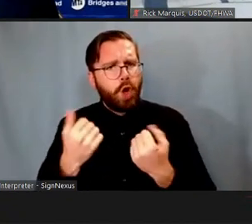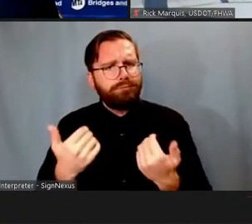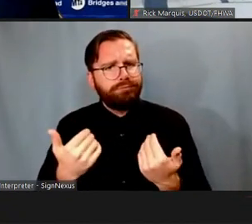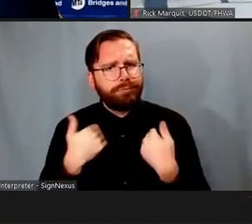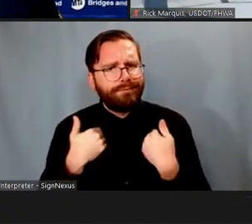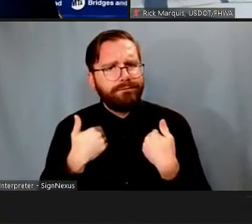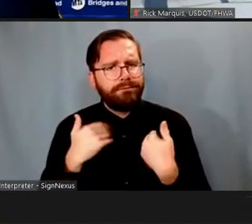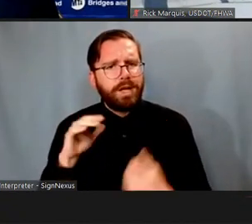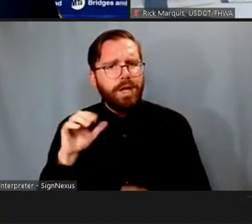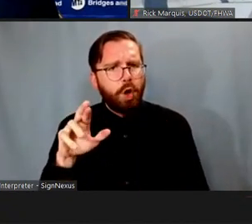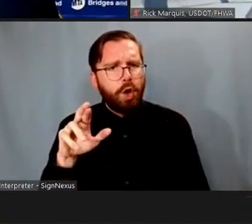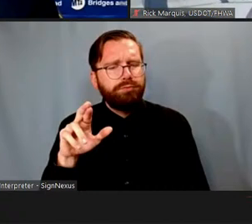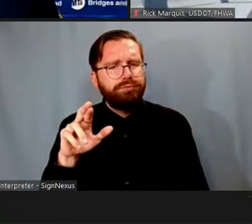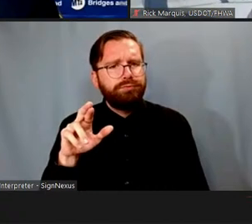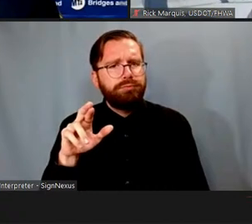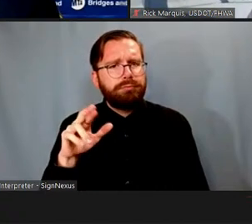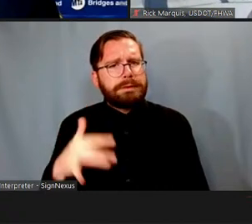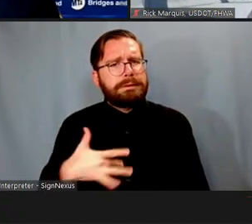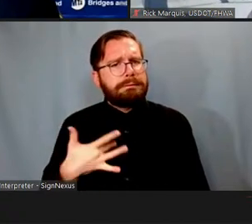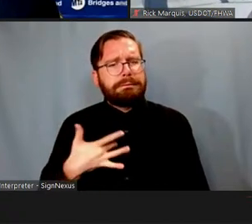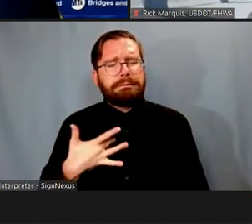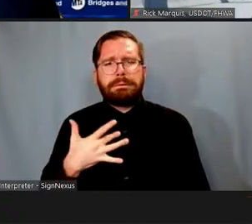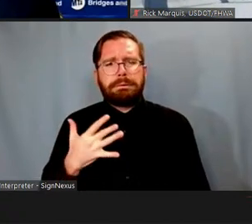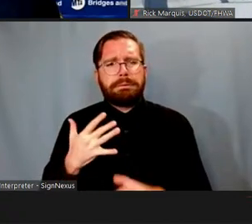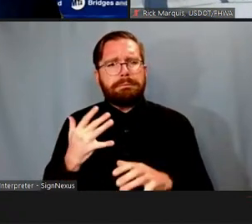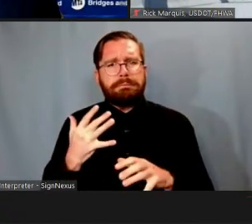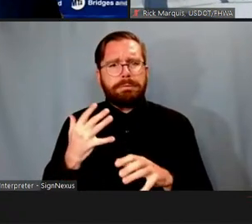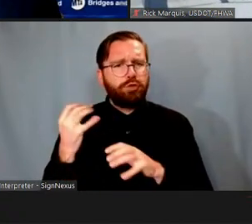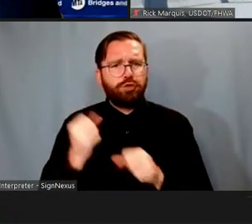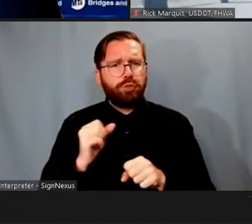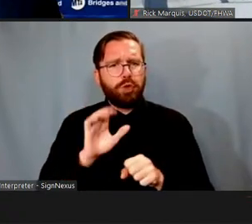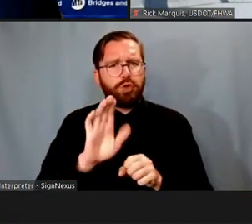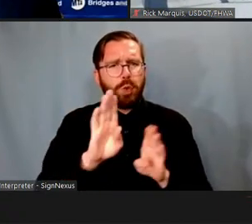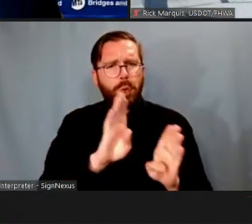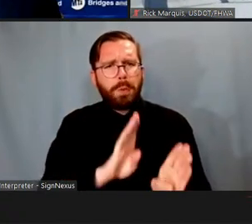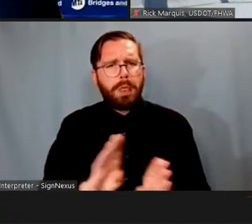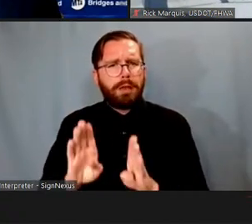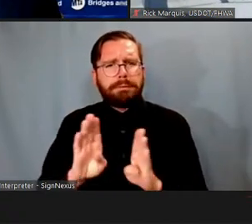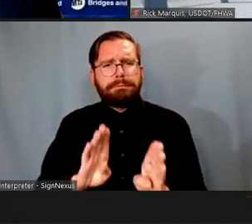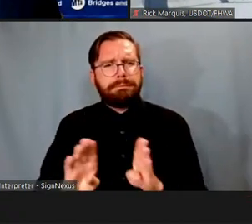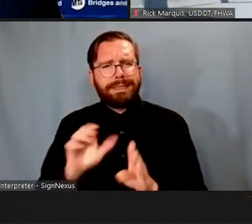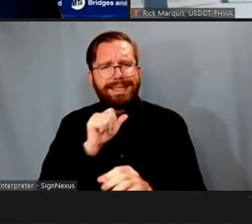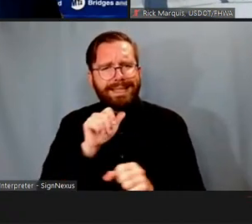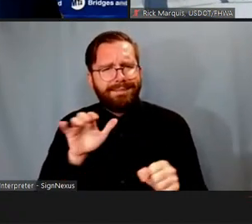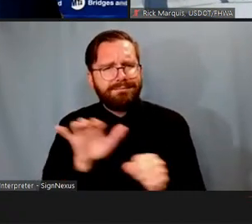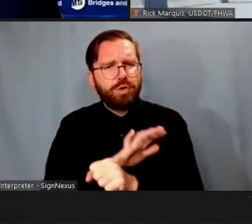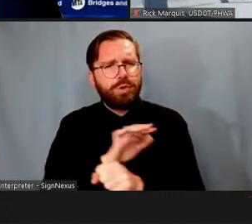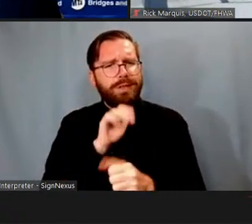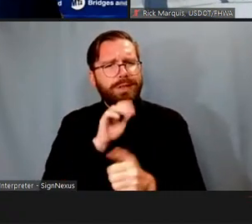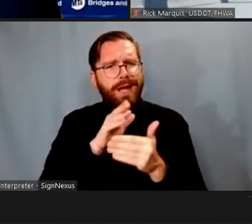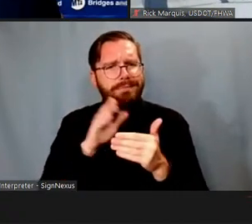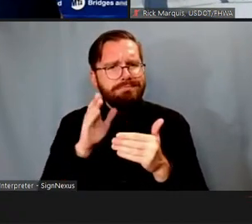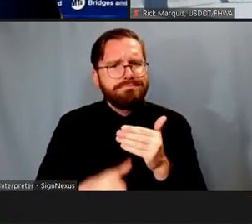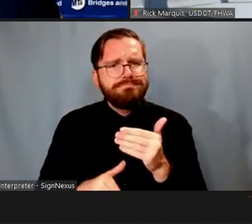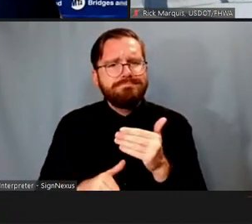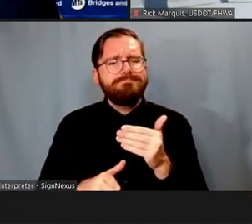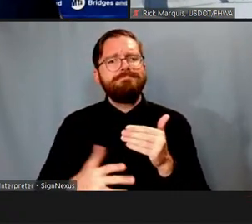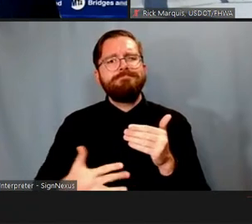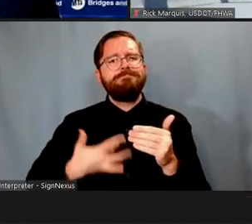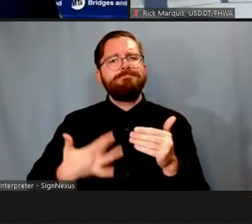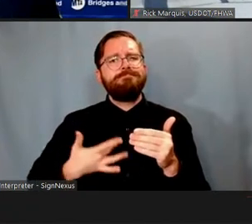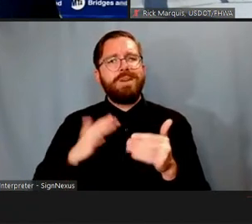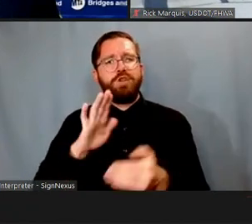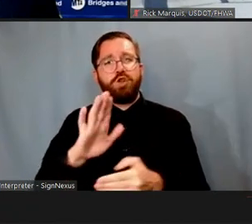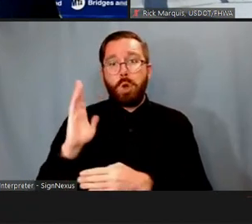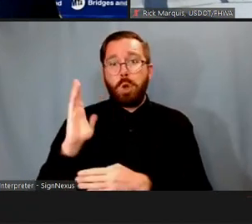and i feel very strongly that your plan is incomplete i was very disappointed with the presentation